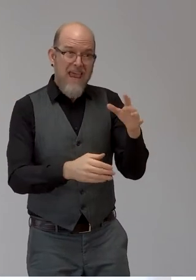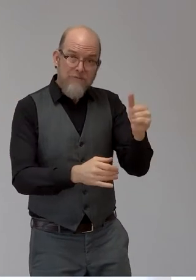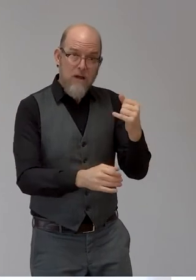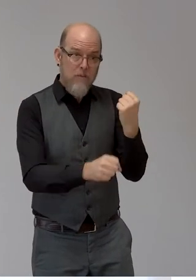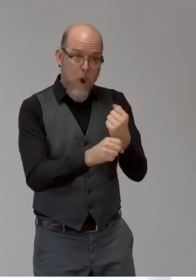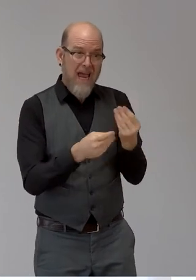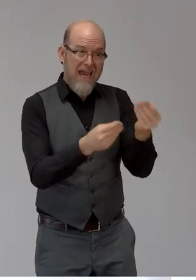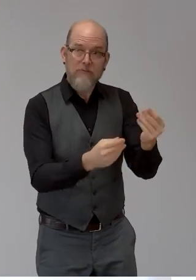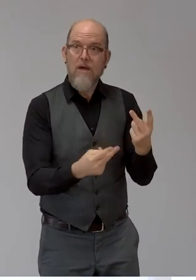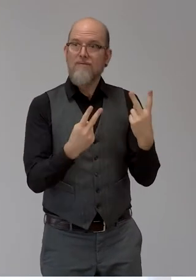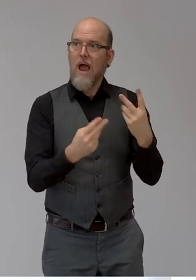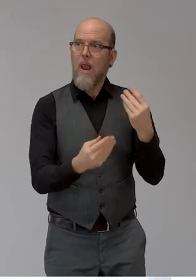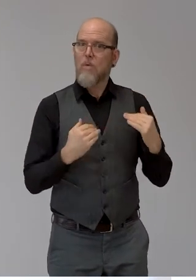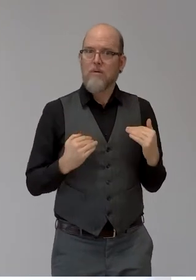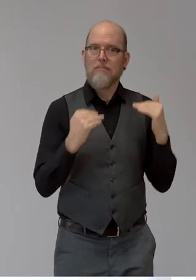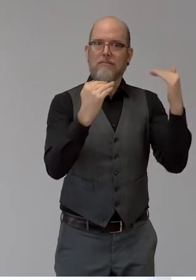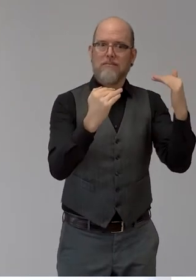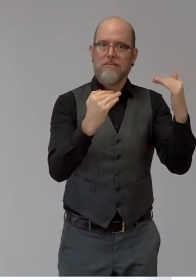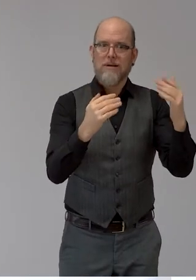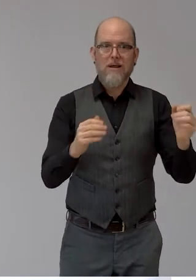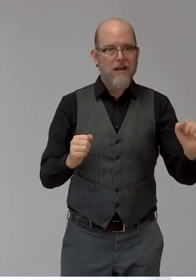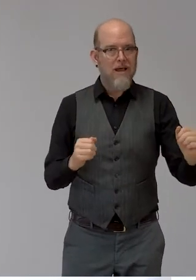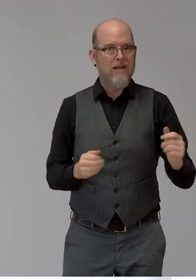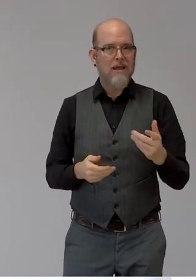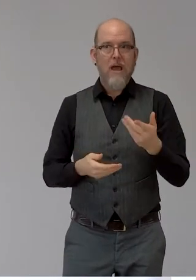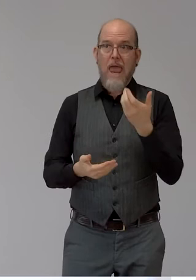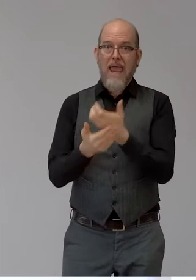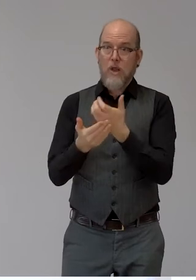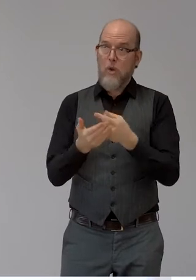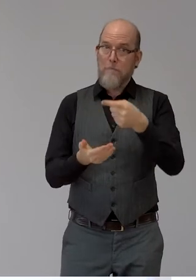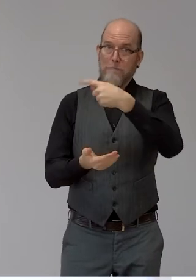the hope, the economic empowerment, the fact that they feel treated